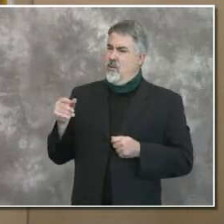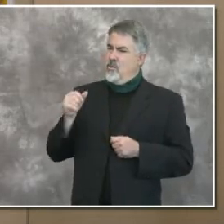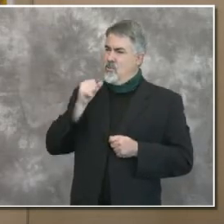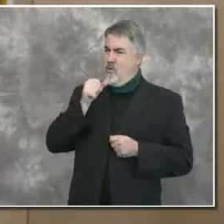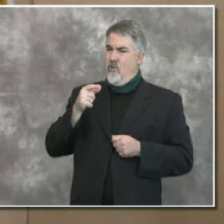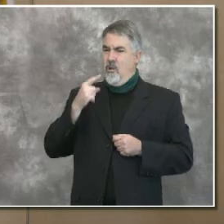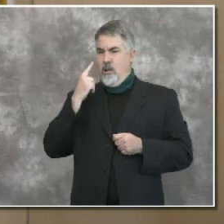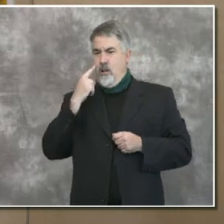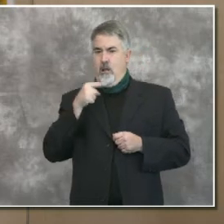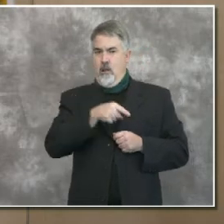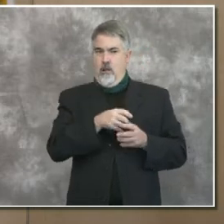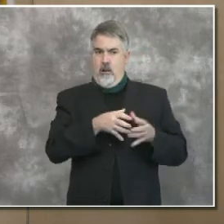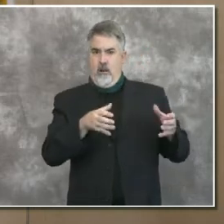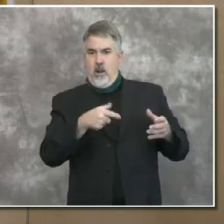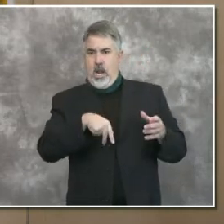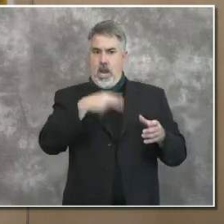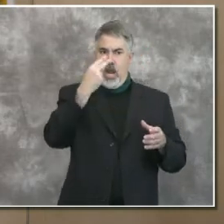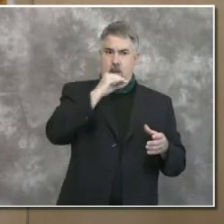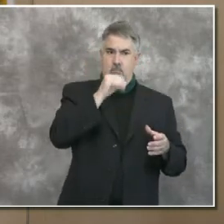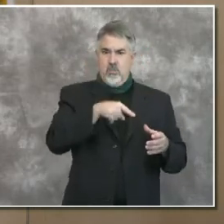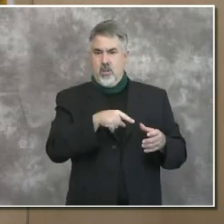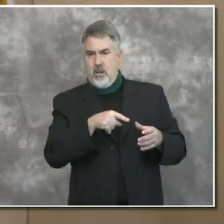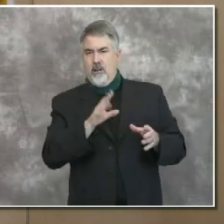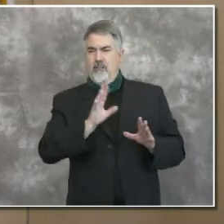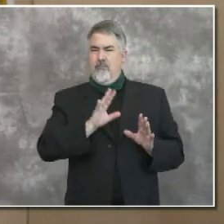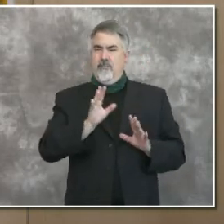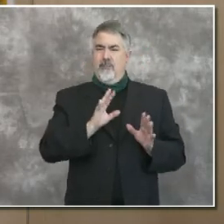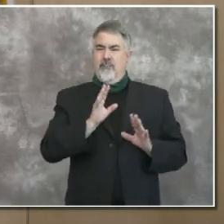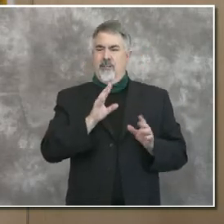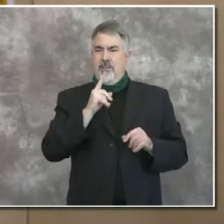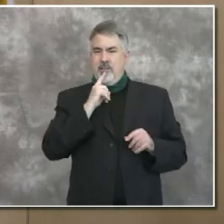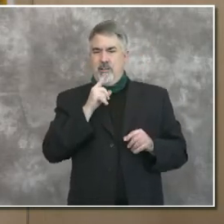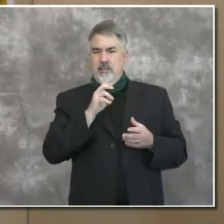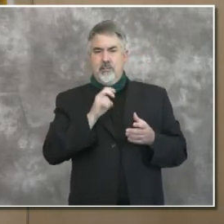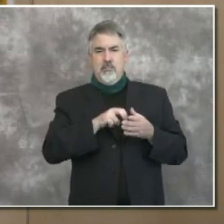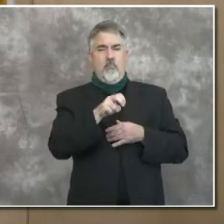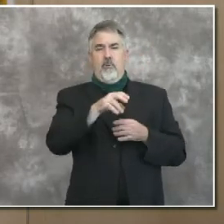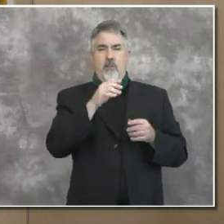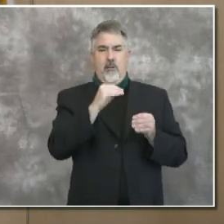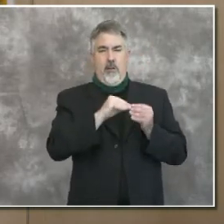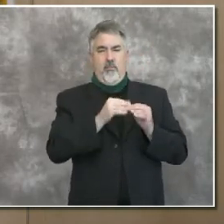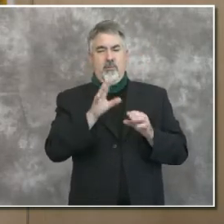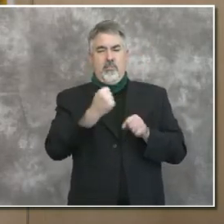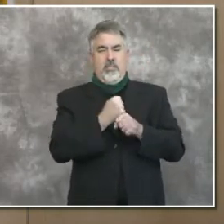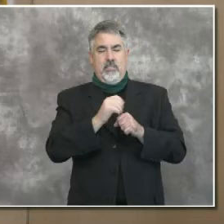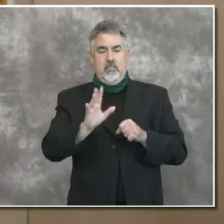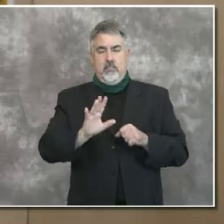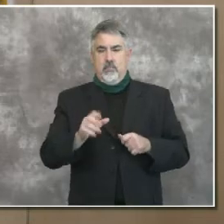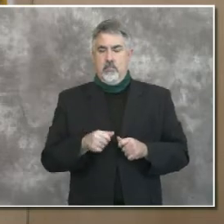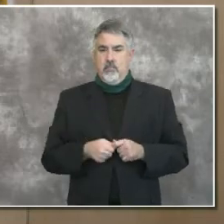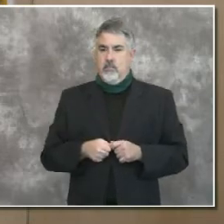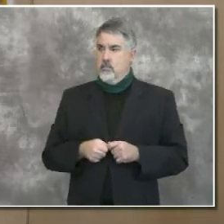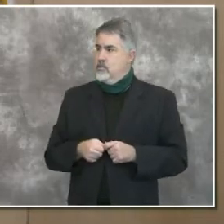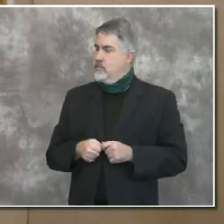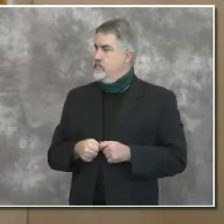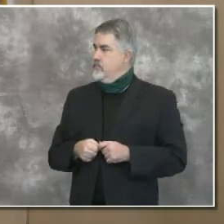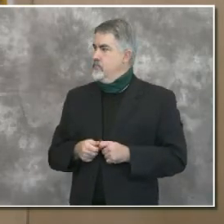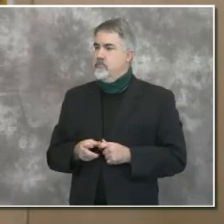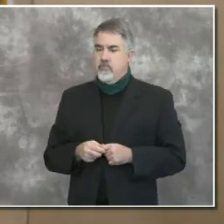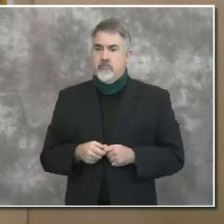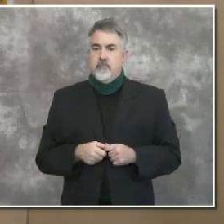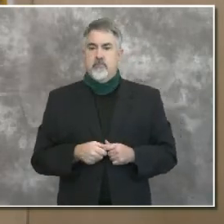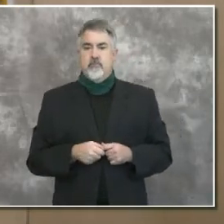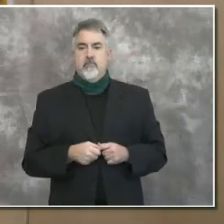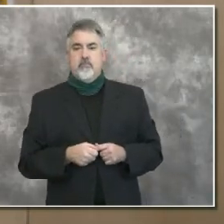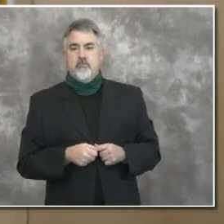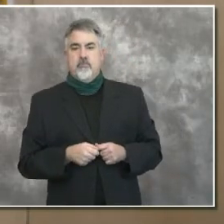in the fact that we have a large number of cases in that part of our county. Thank you. Could you, Dr.